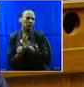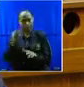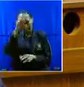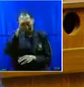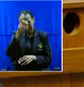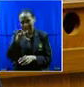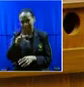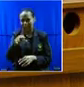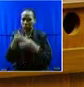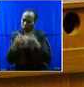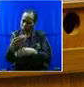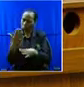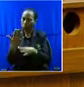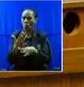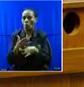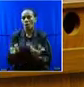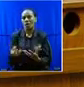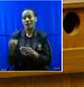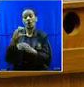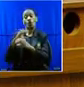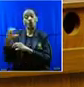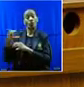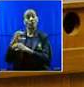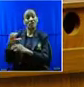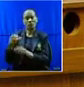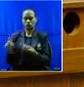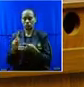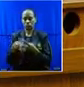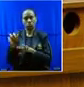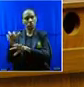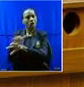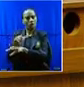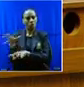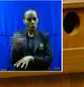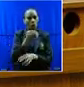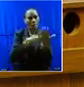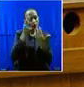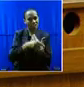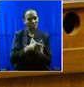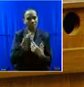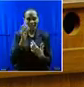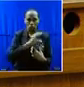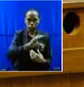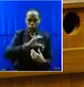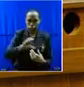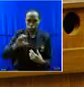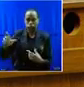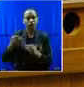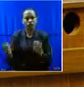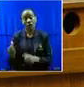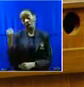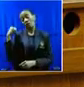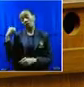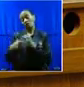that is essential to mining, manufacturing, telecommunications, and agriculture. Last year, South Africa